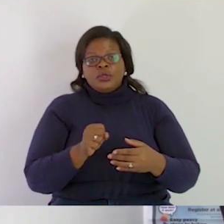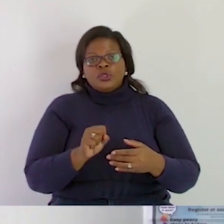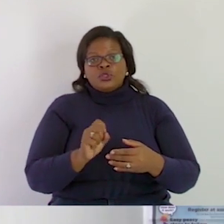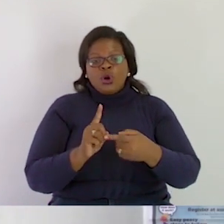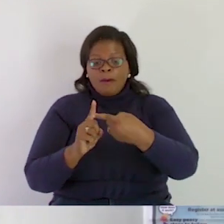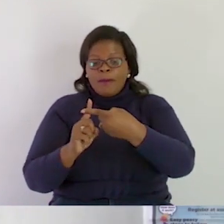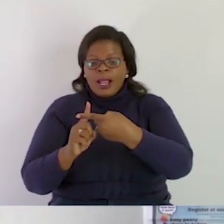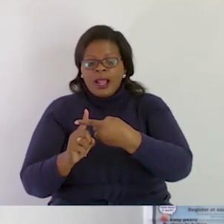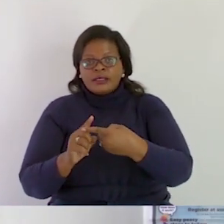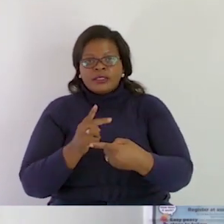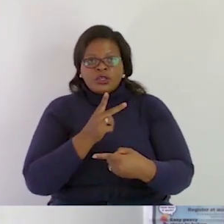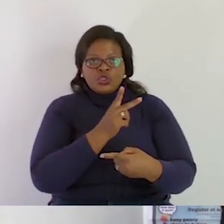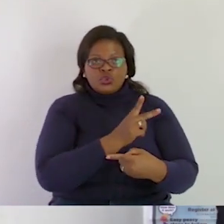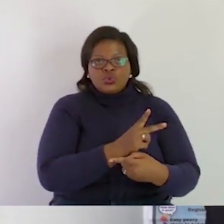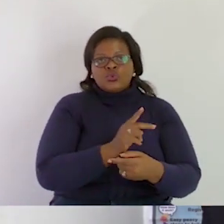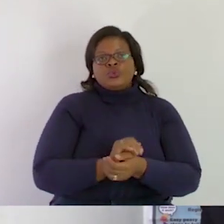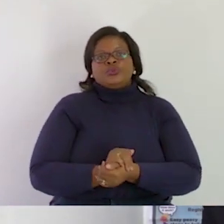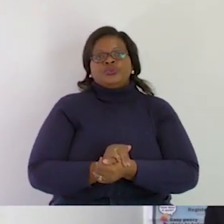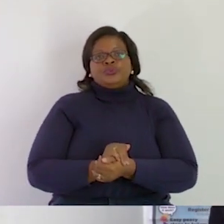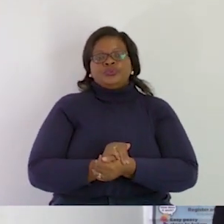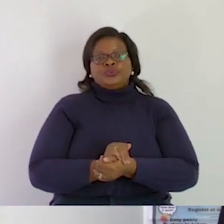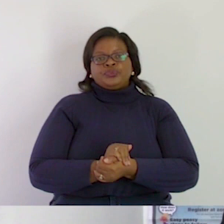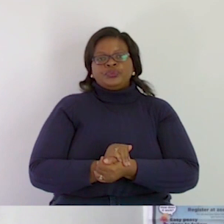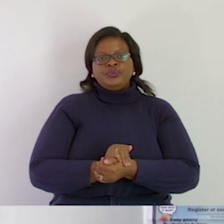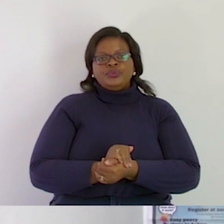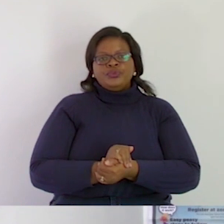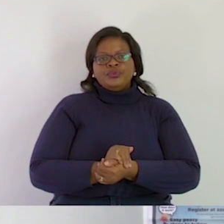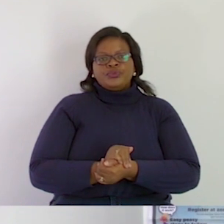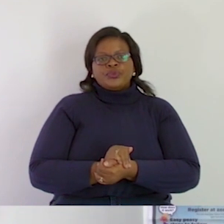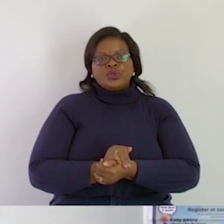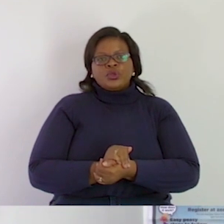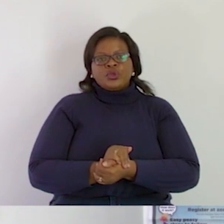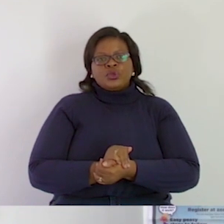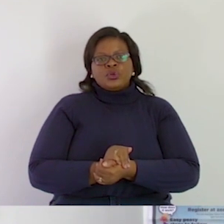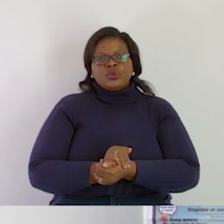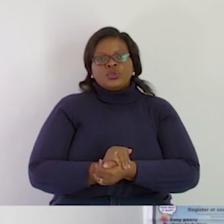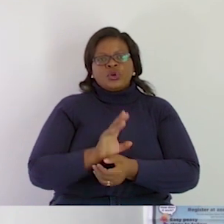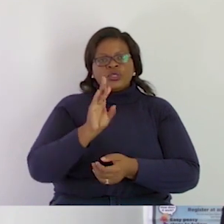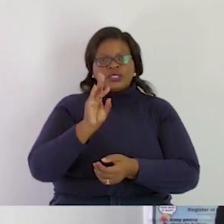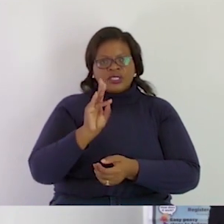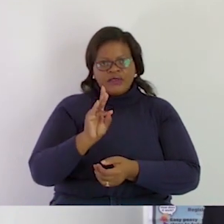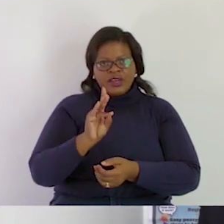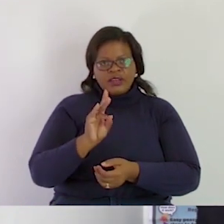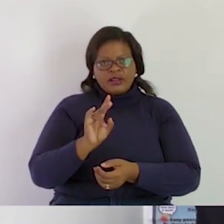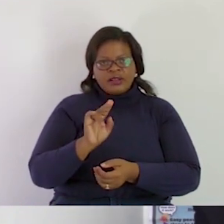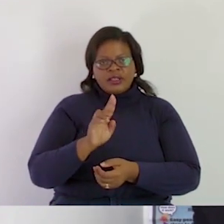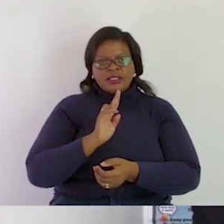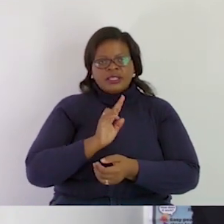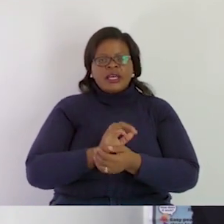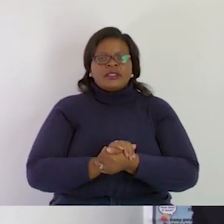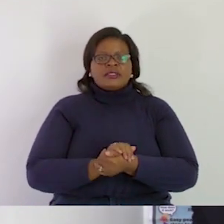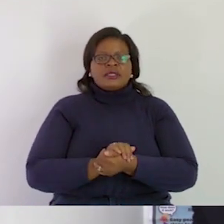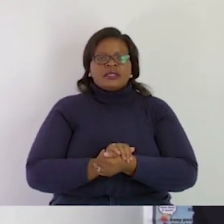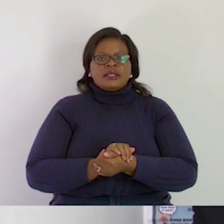here, which is like that. So these happen to give me this answer. And